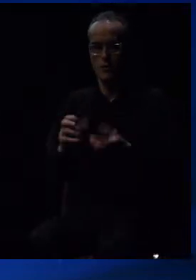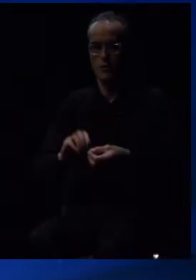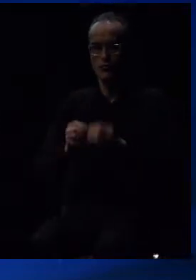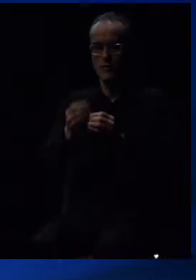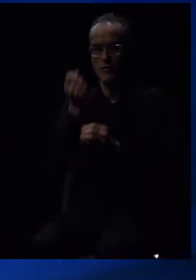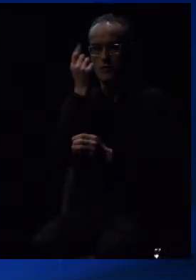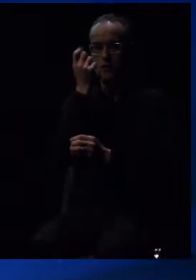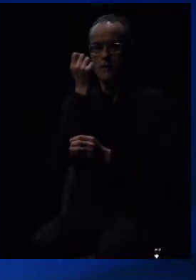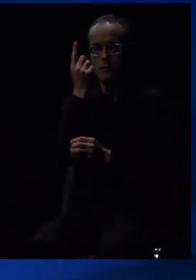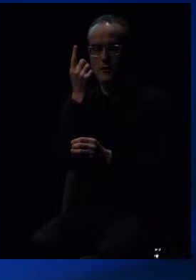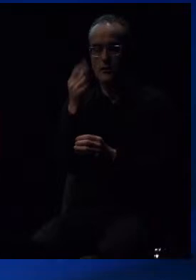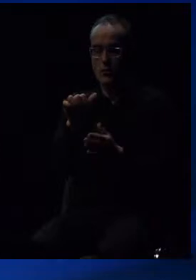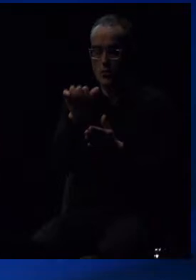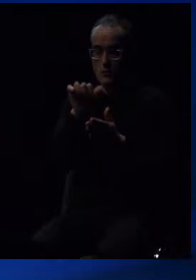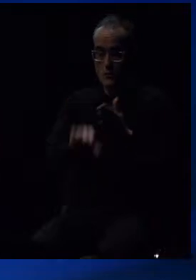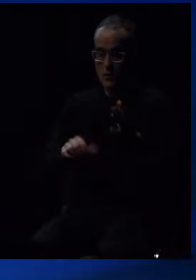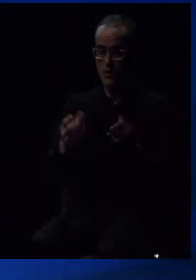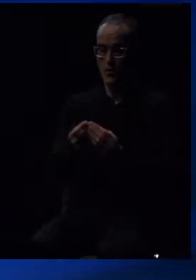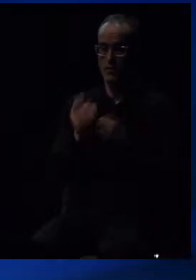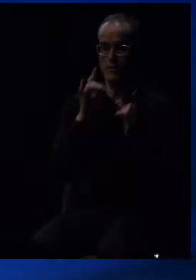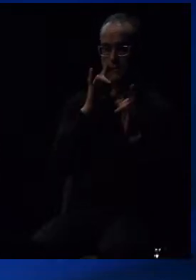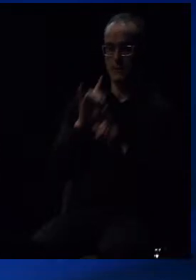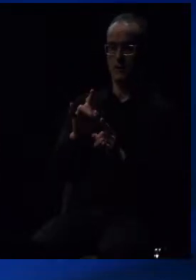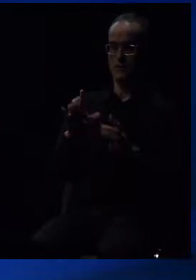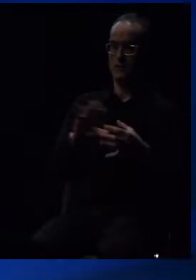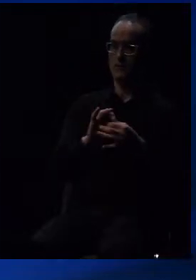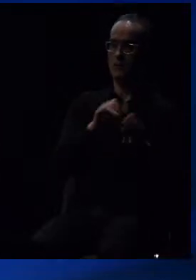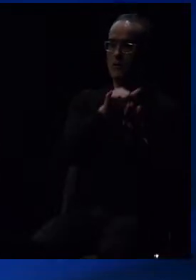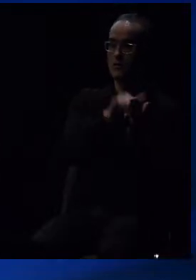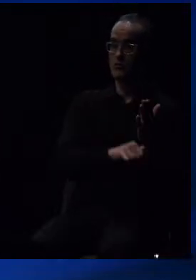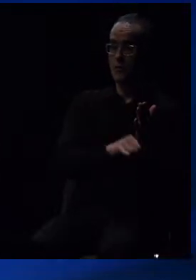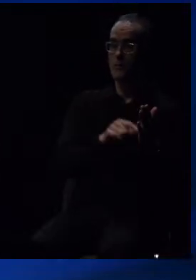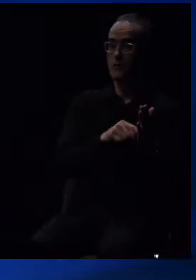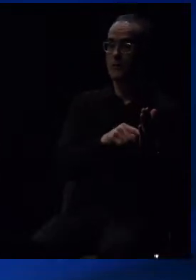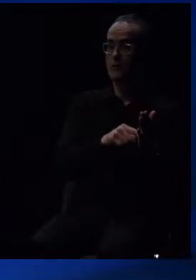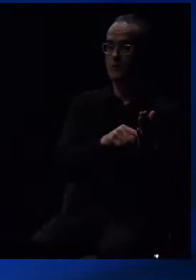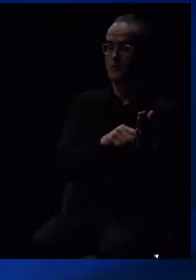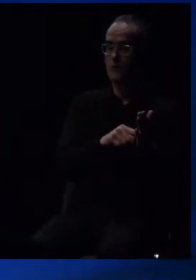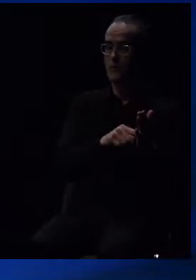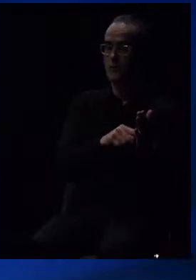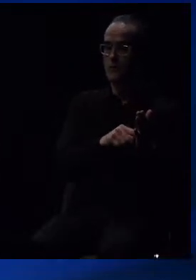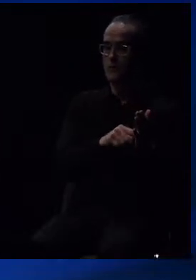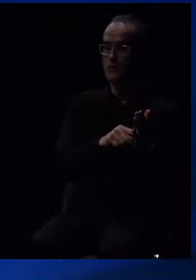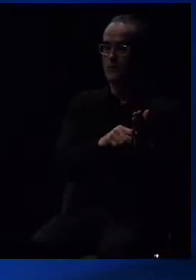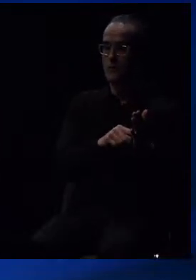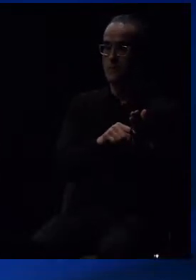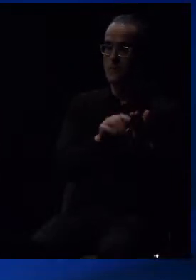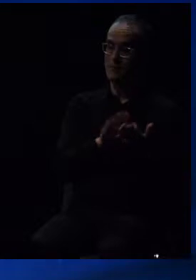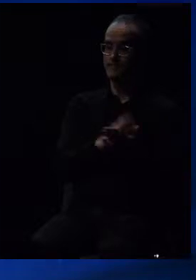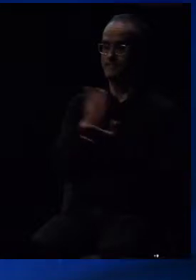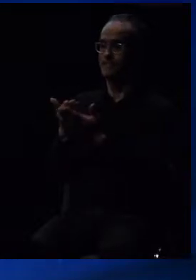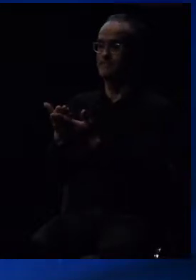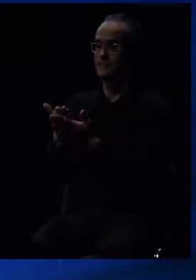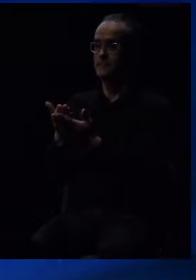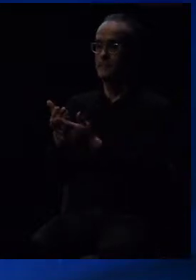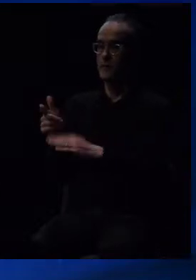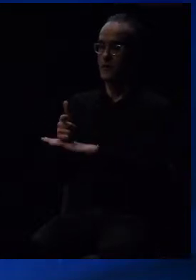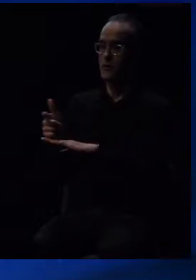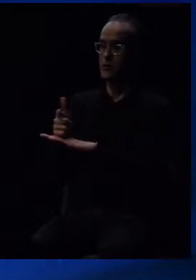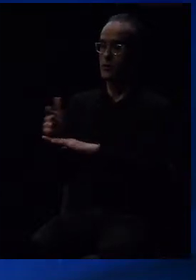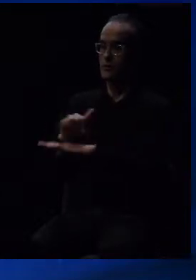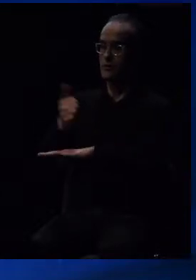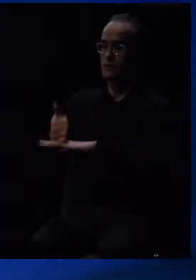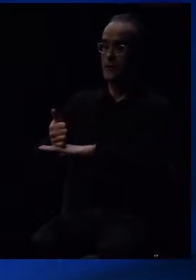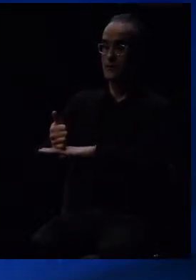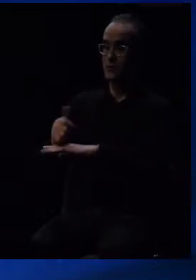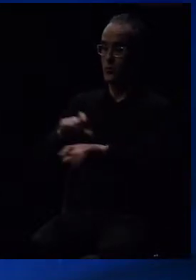to start with the test from the script to the test, then to the shooting set, still developing,